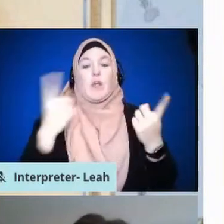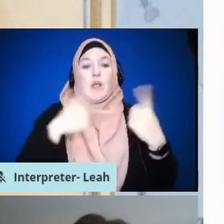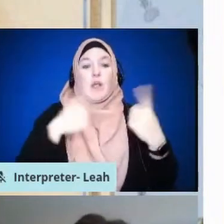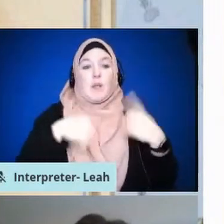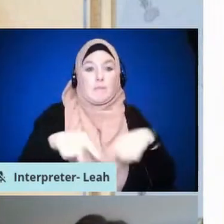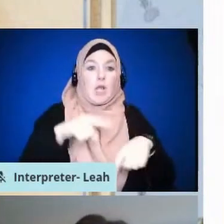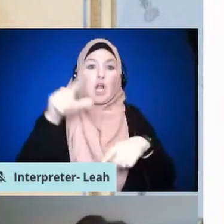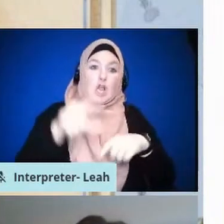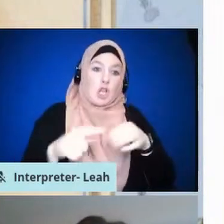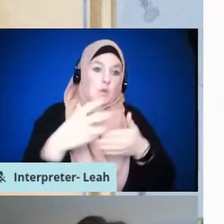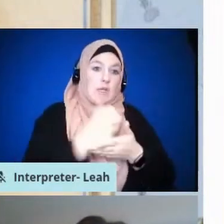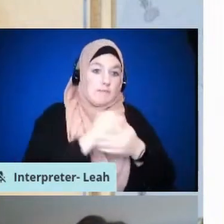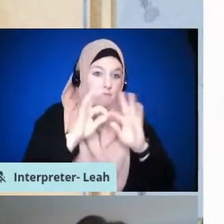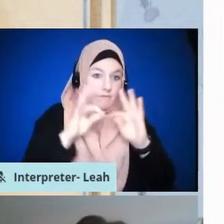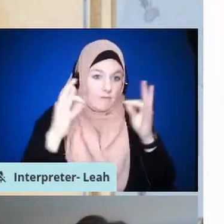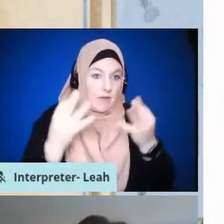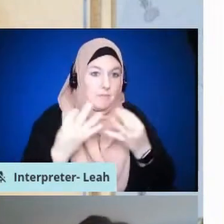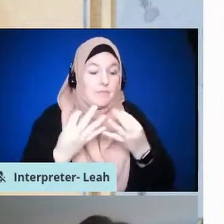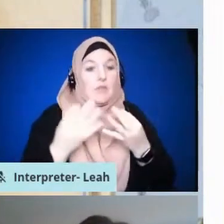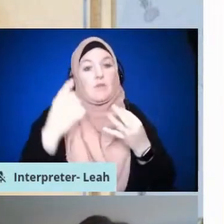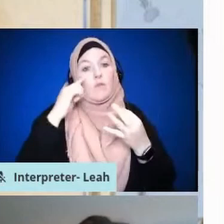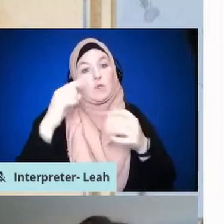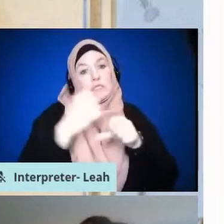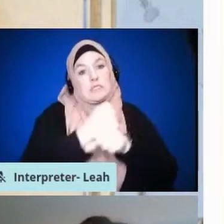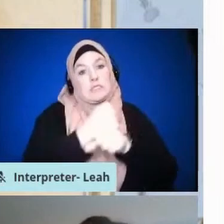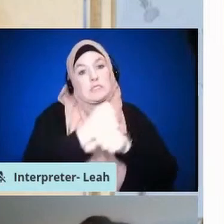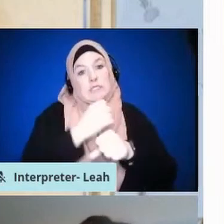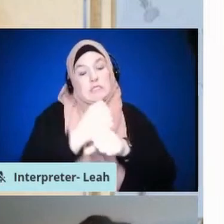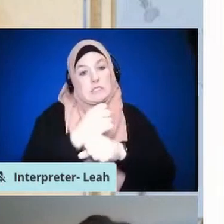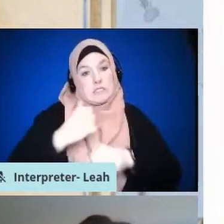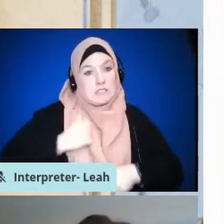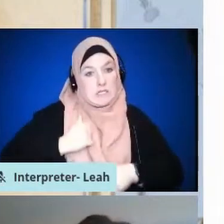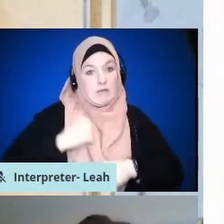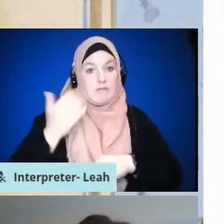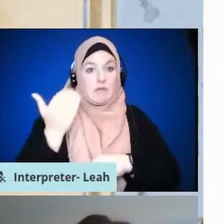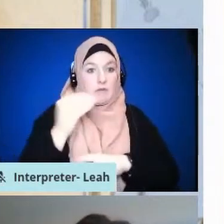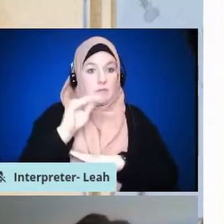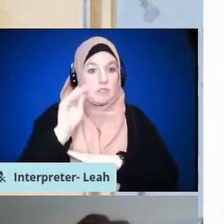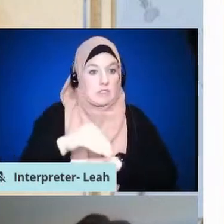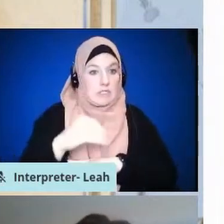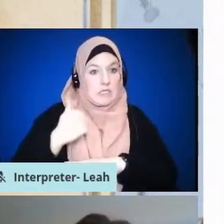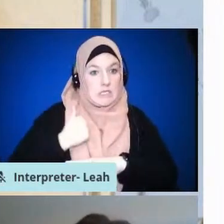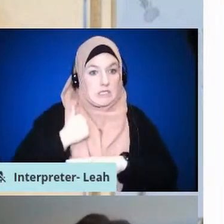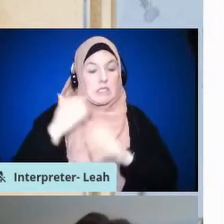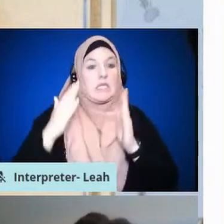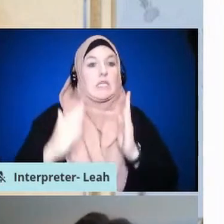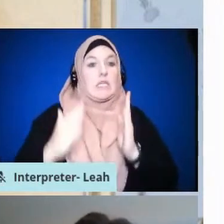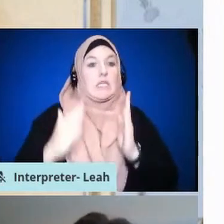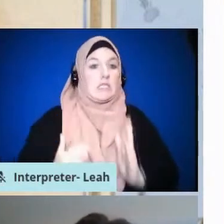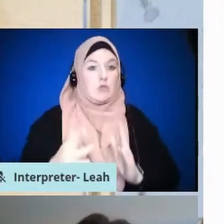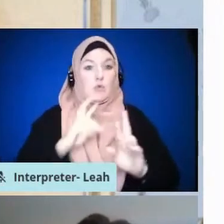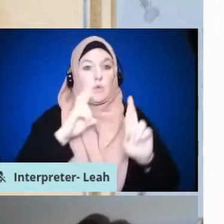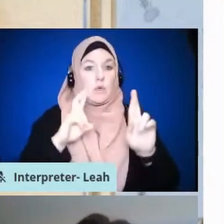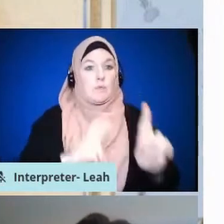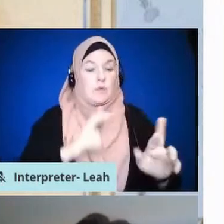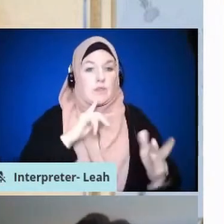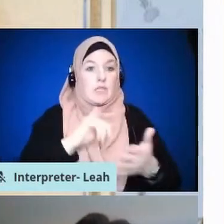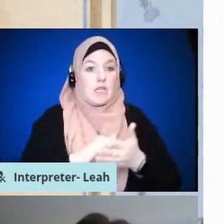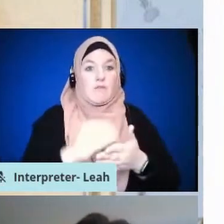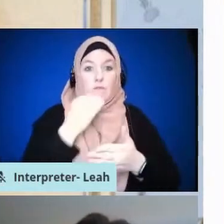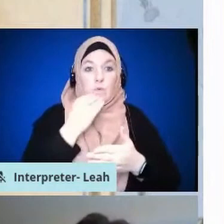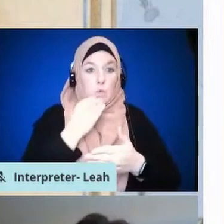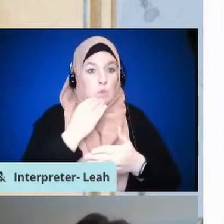low income families. According to Statistics Canada, 15% of Canadians reported